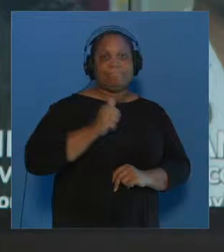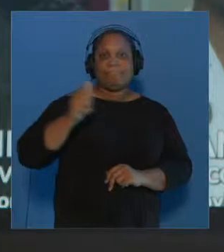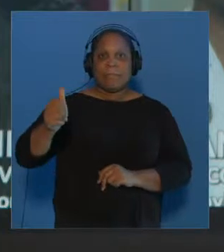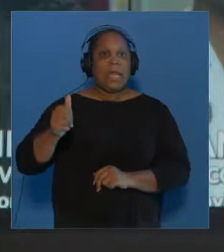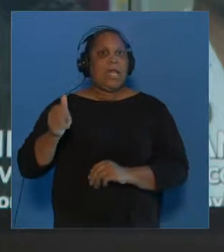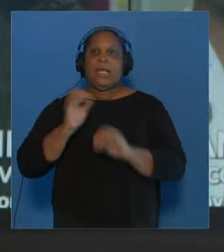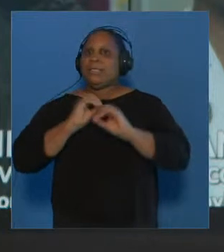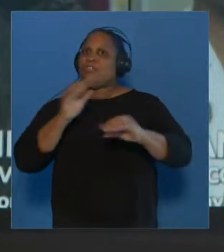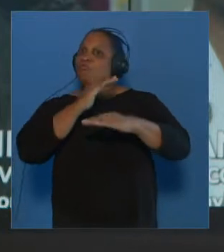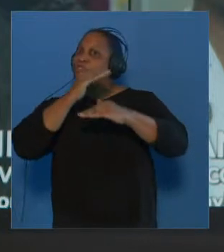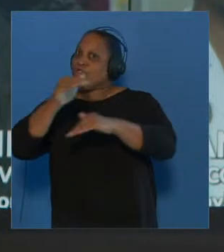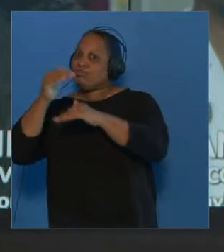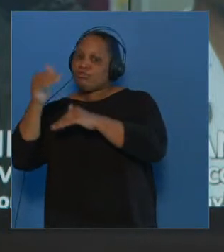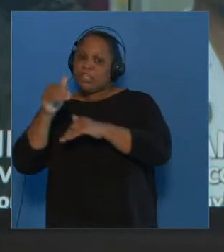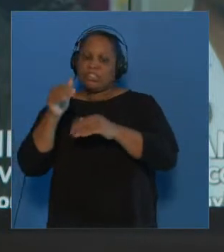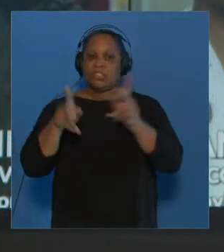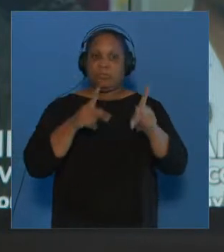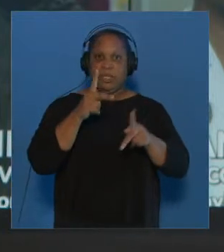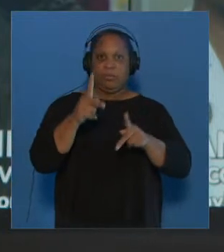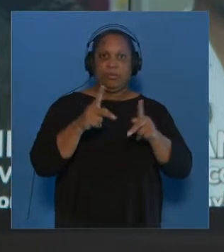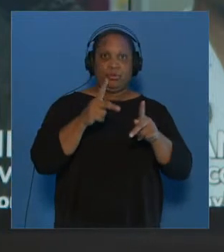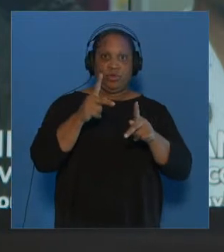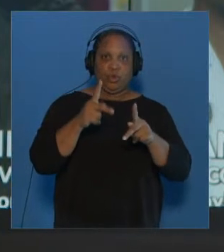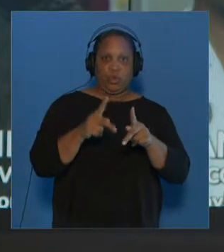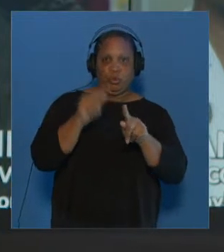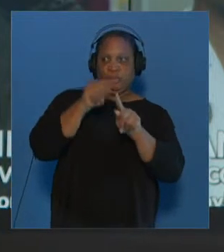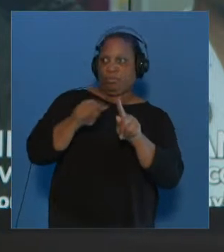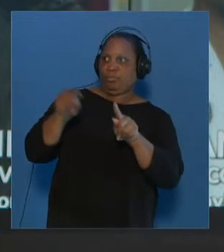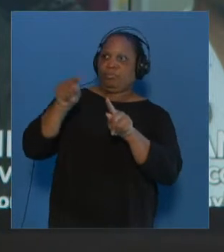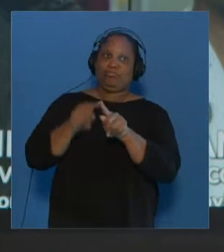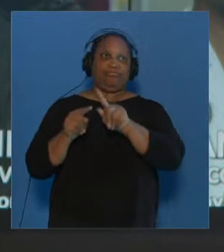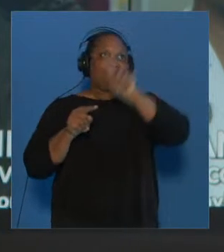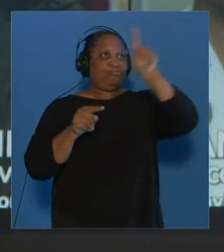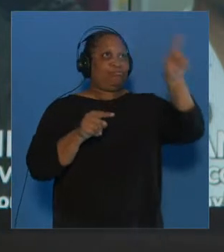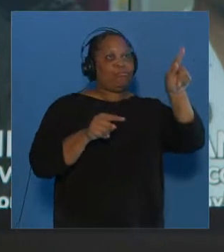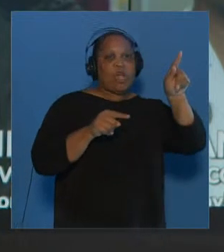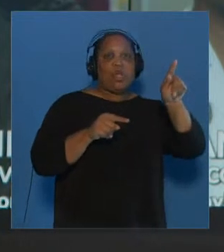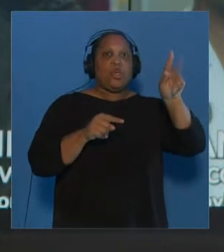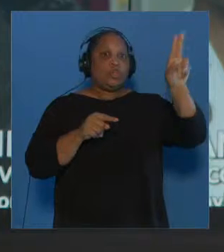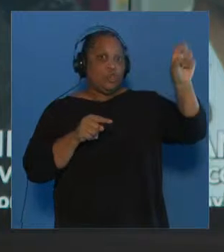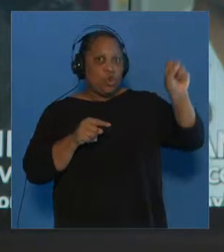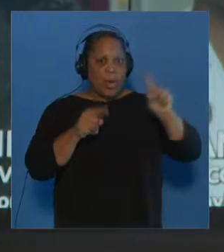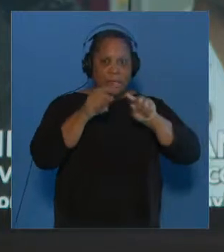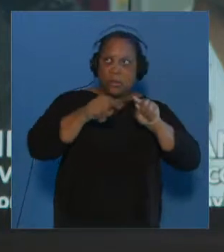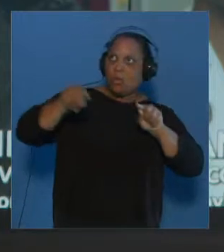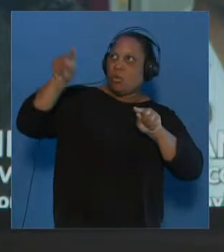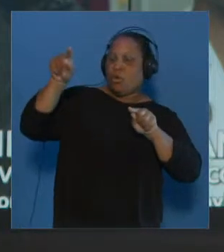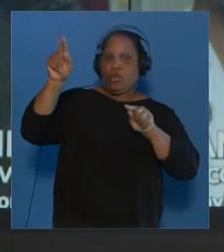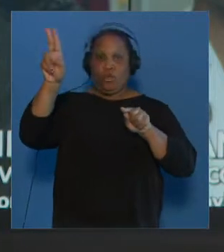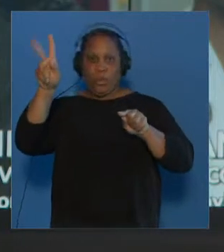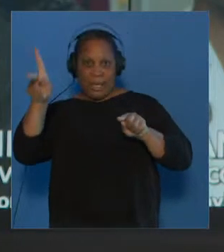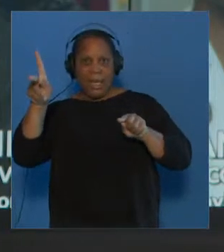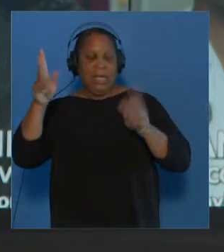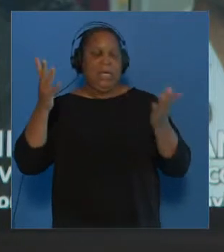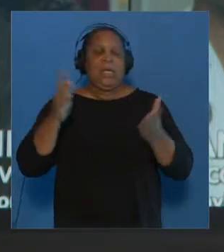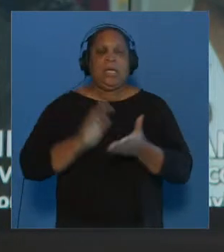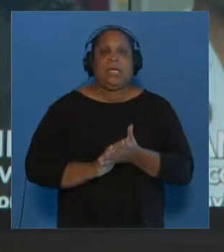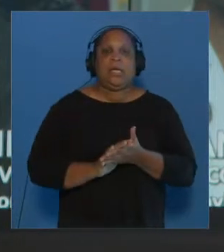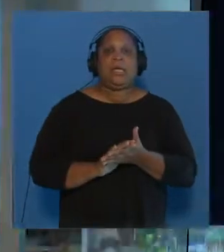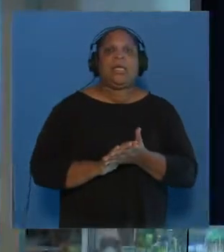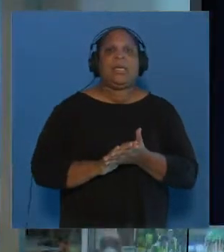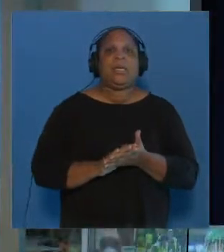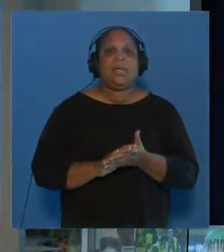traveling from Bermuda to either the United States or the United Kingdom. Thanks, sir. My fourth one was